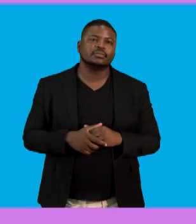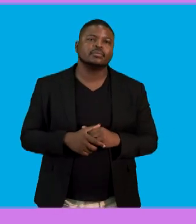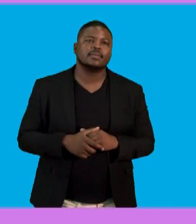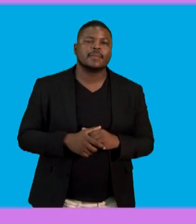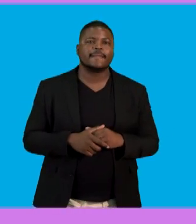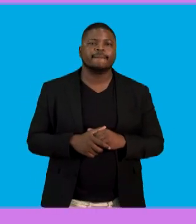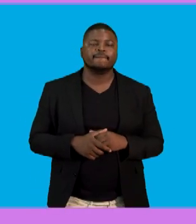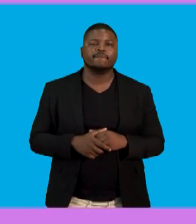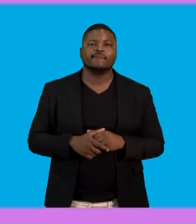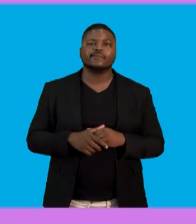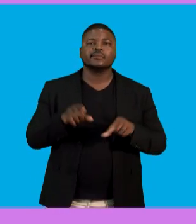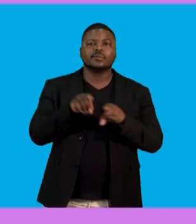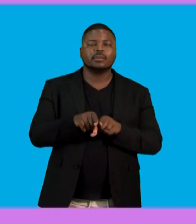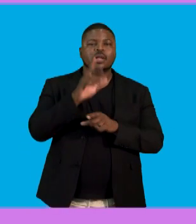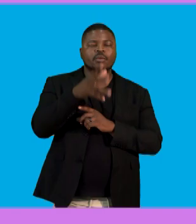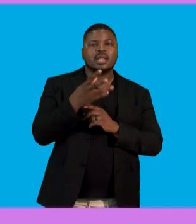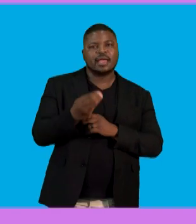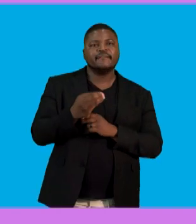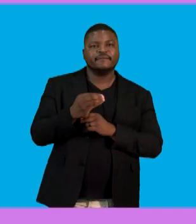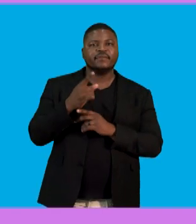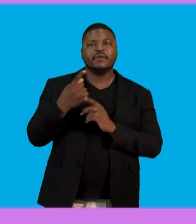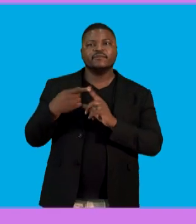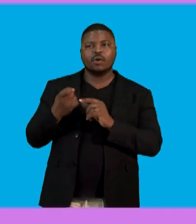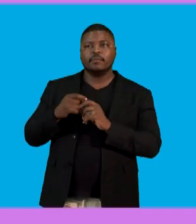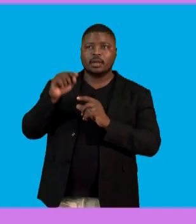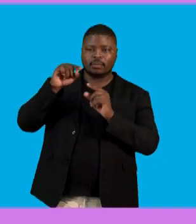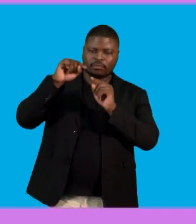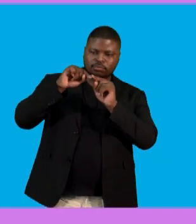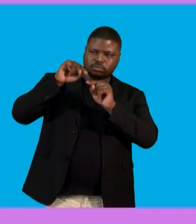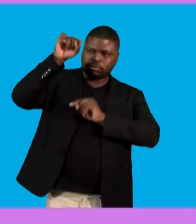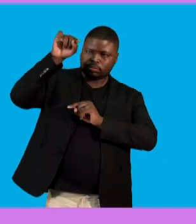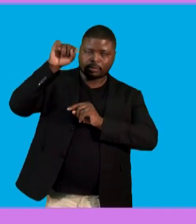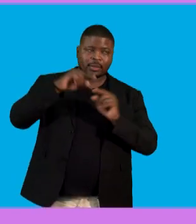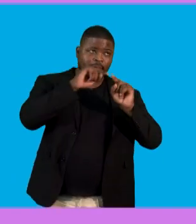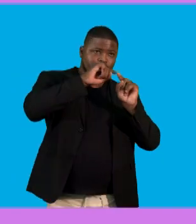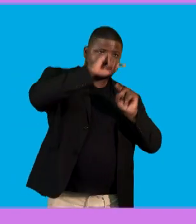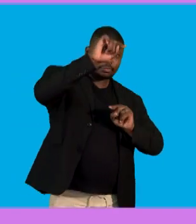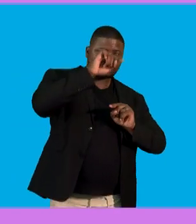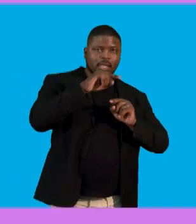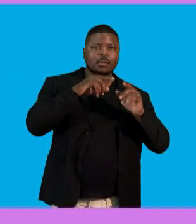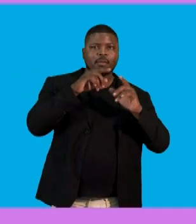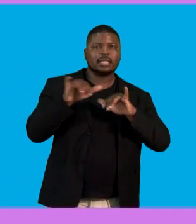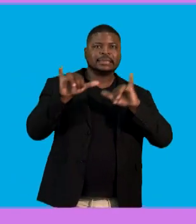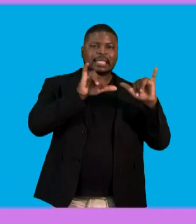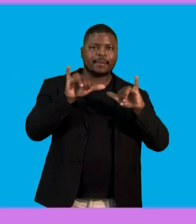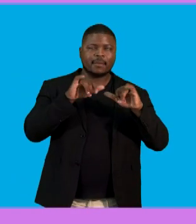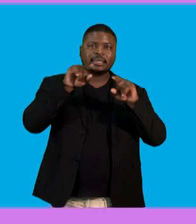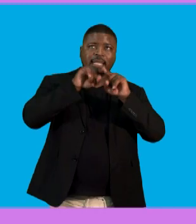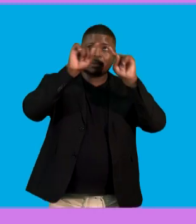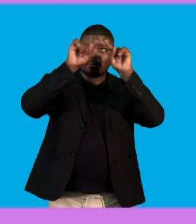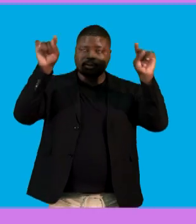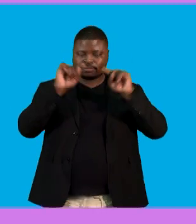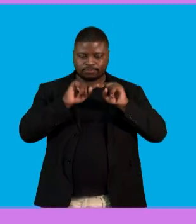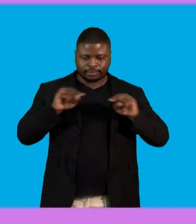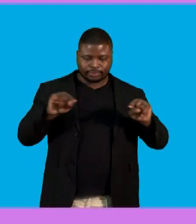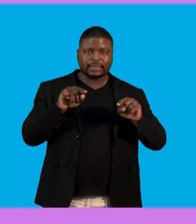length, right? And then we also have this side and this side being equal, which means it is the width and the width being equal because it's a rectangle. So we have